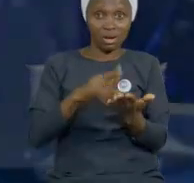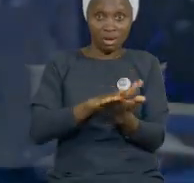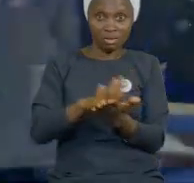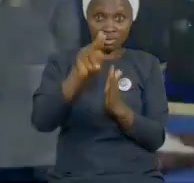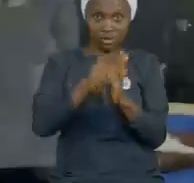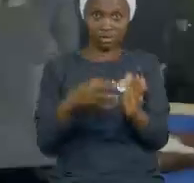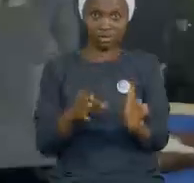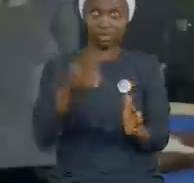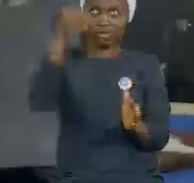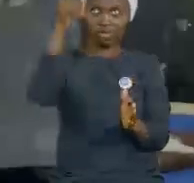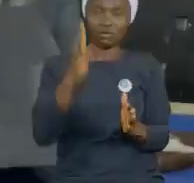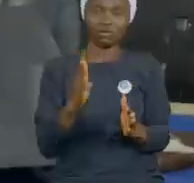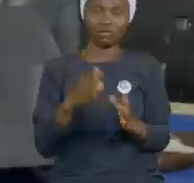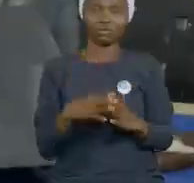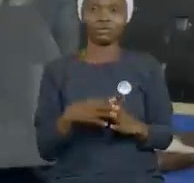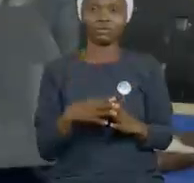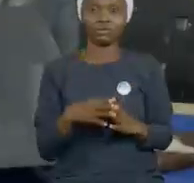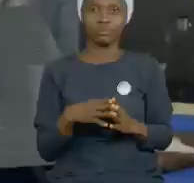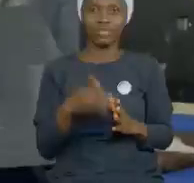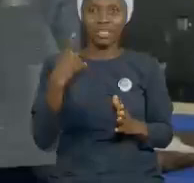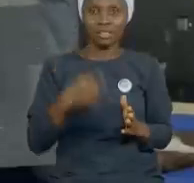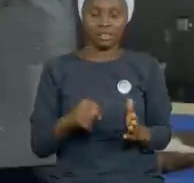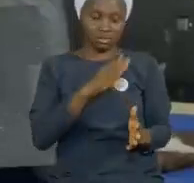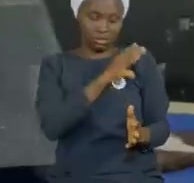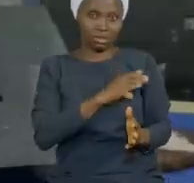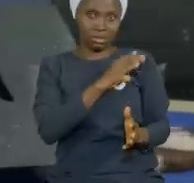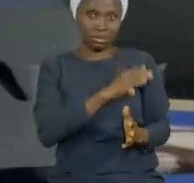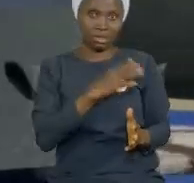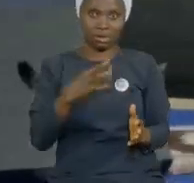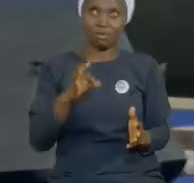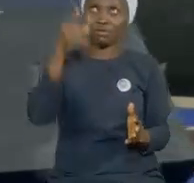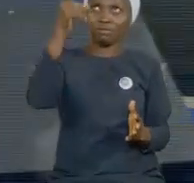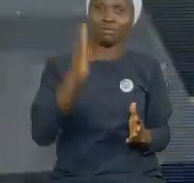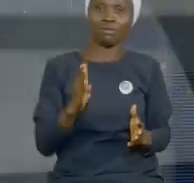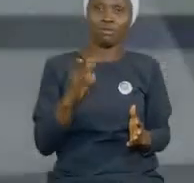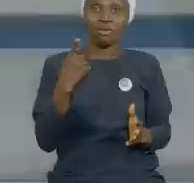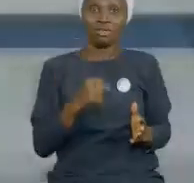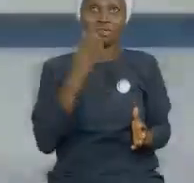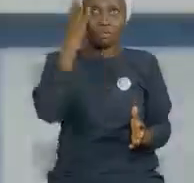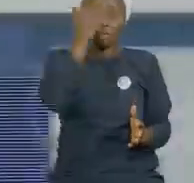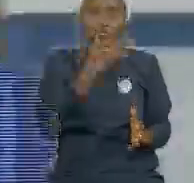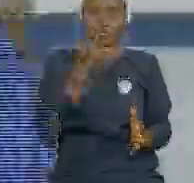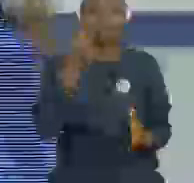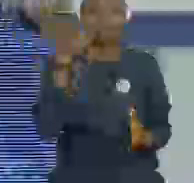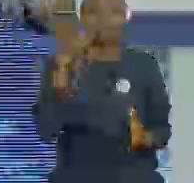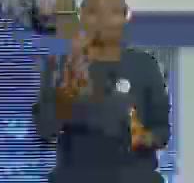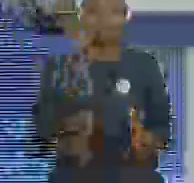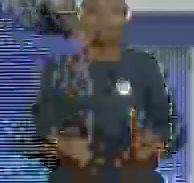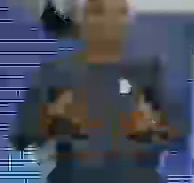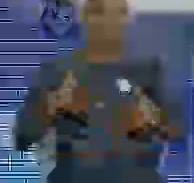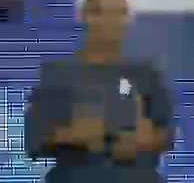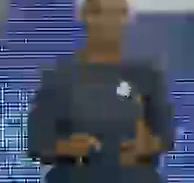God, the character of God, the beauty of the life of